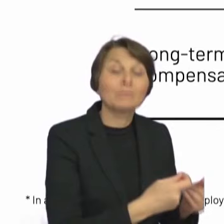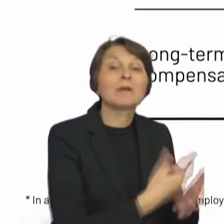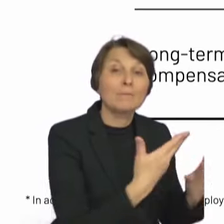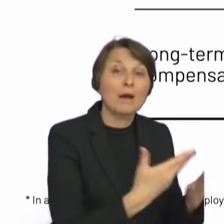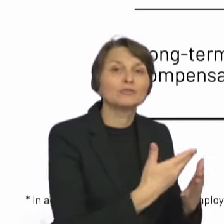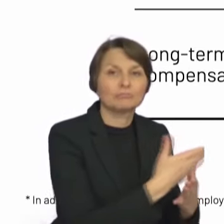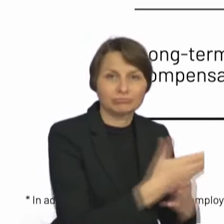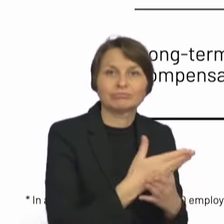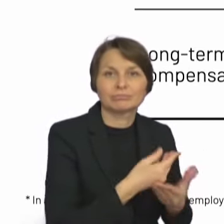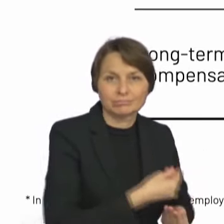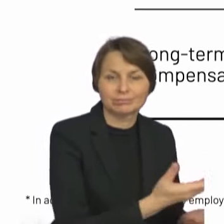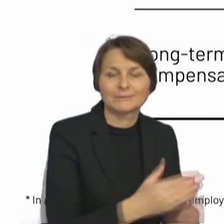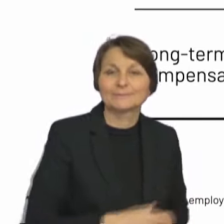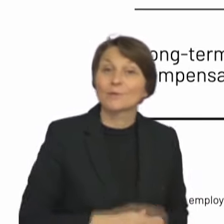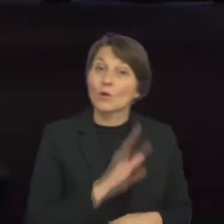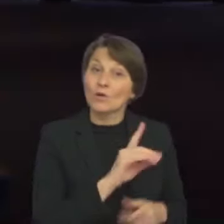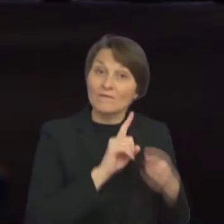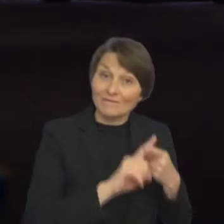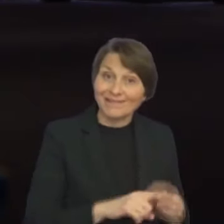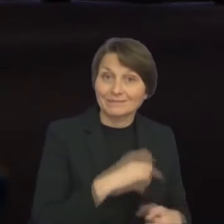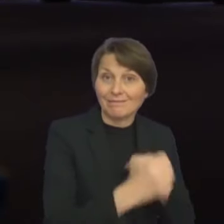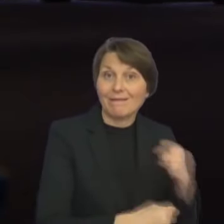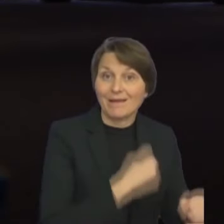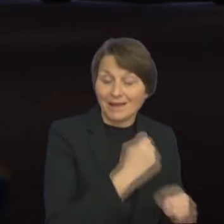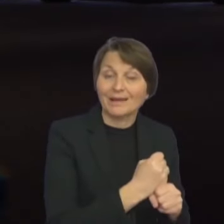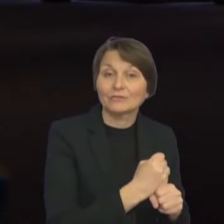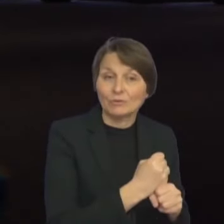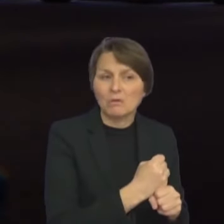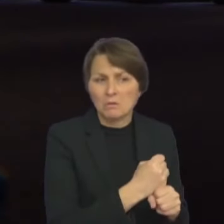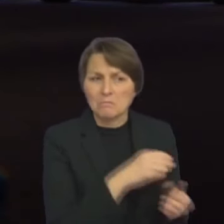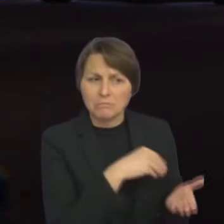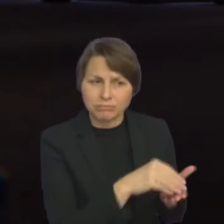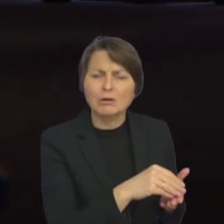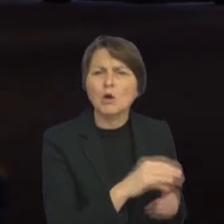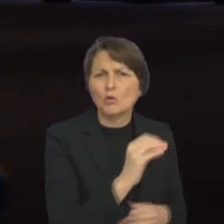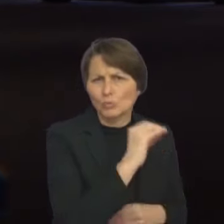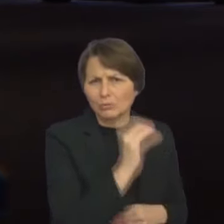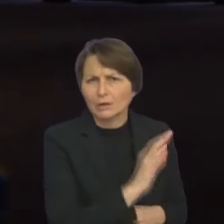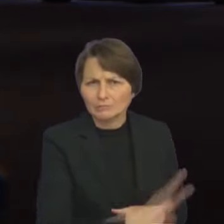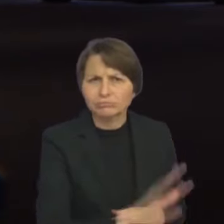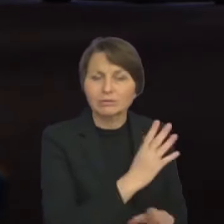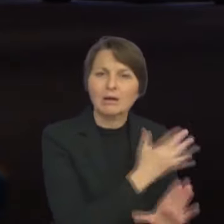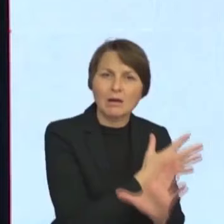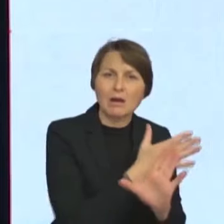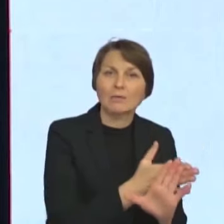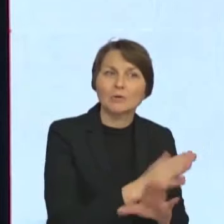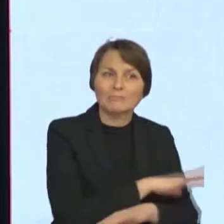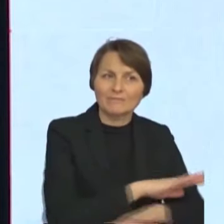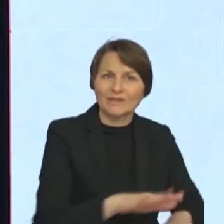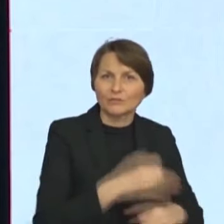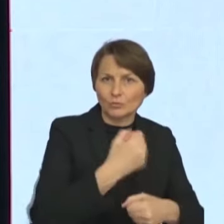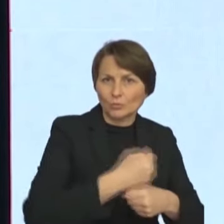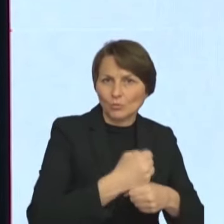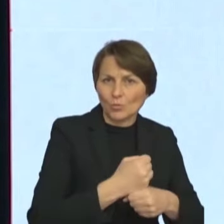fixed annual compensation for 2020 was paid to her pro rata temporis until the end of her duties on the 30th of